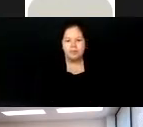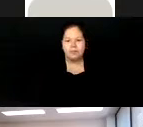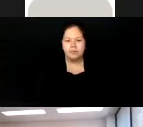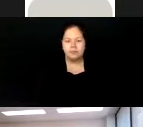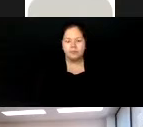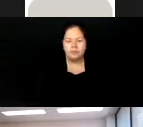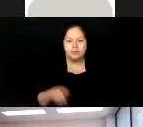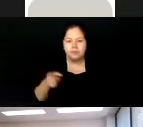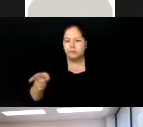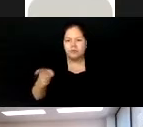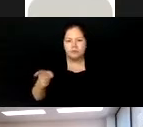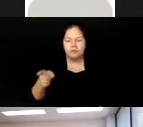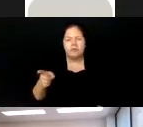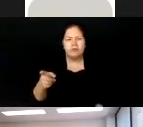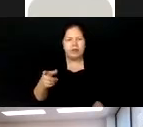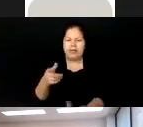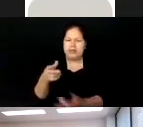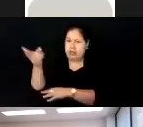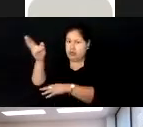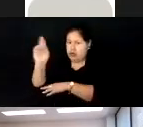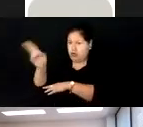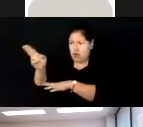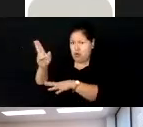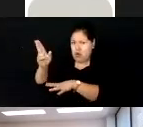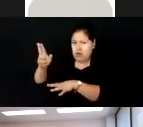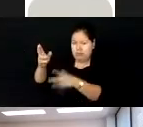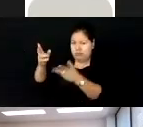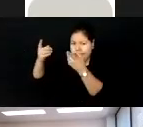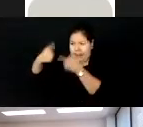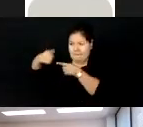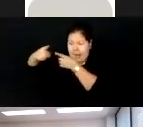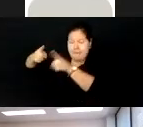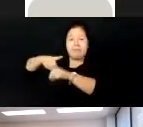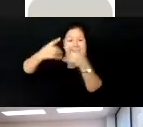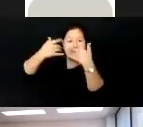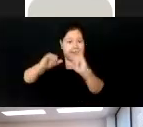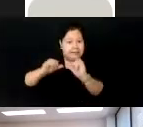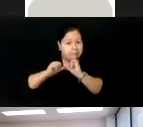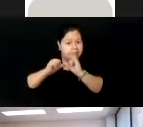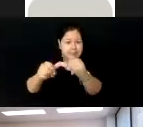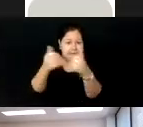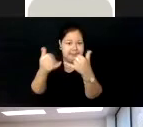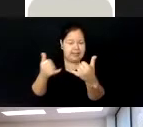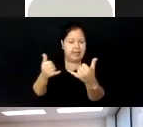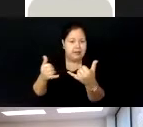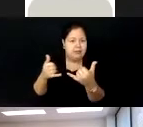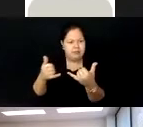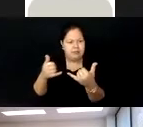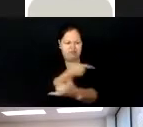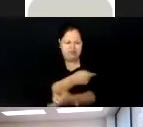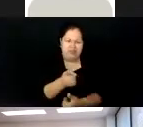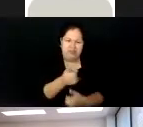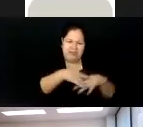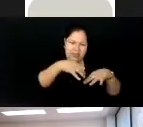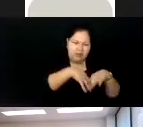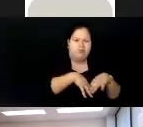and a contemporary reality with pervasive influence on the lived experiences of First Nations, Inuit, and